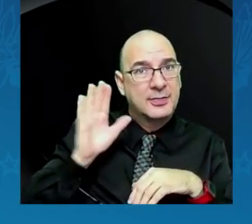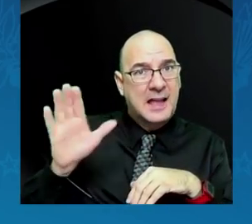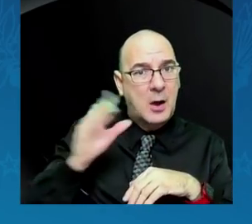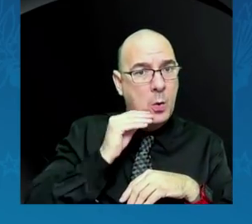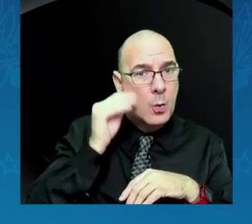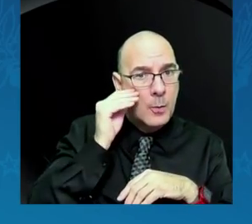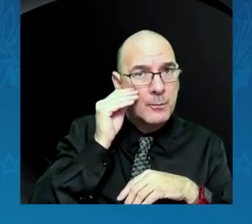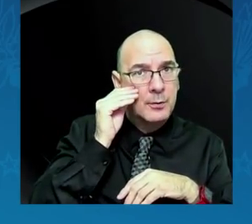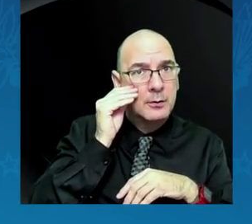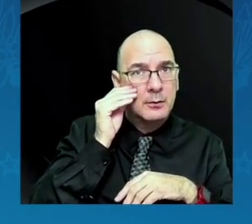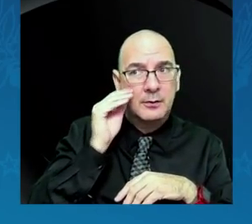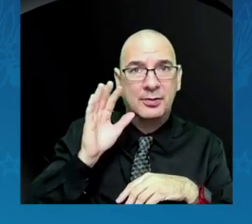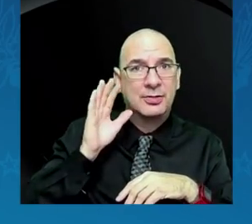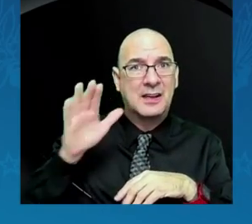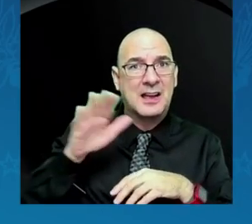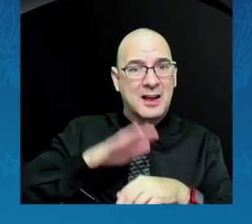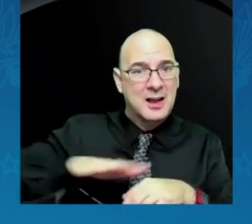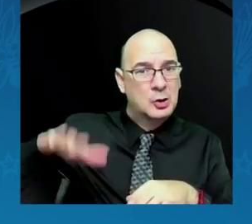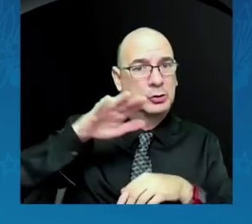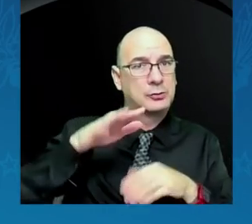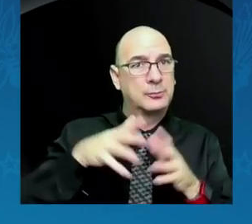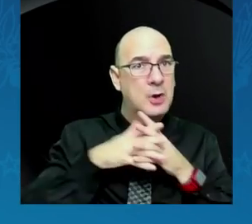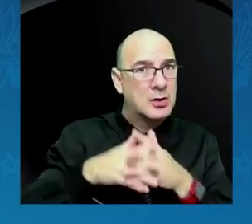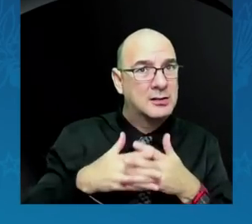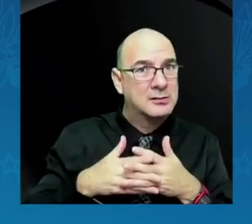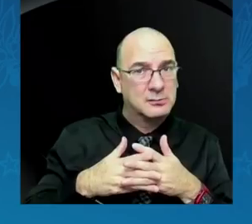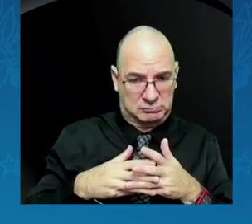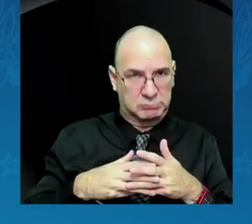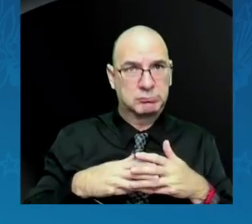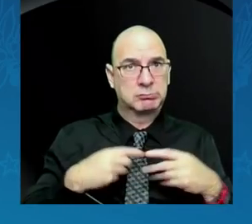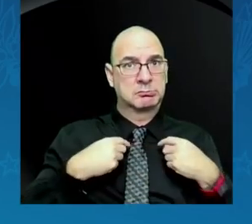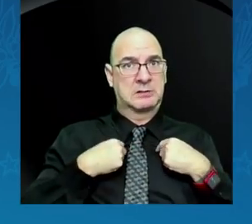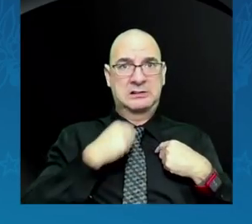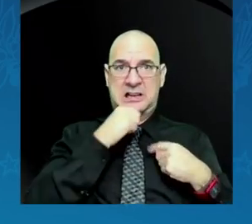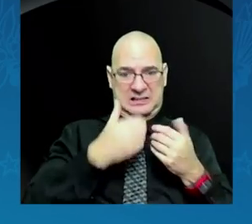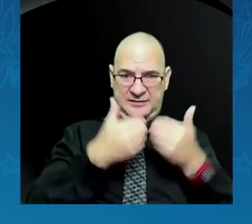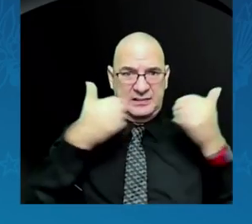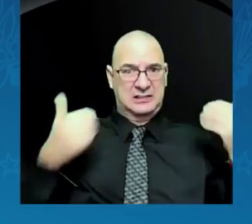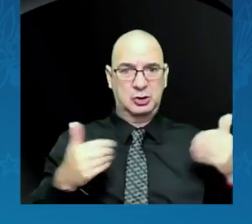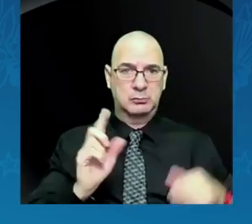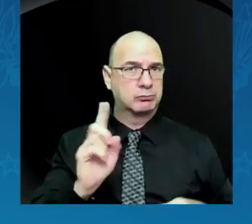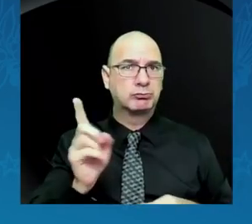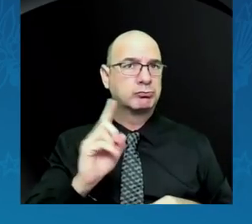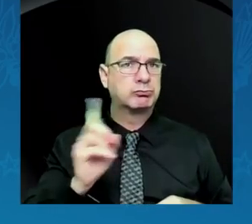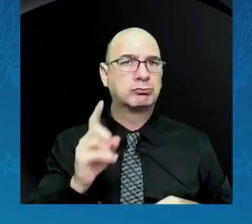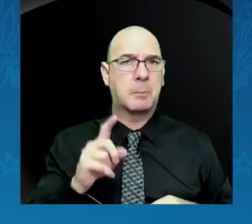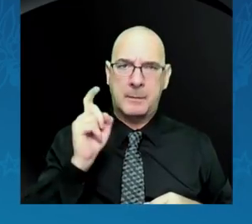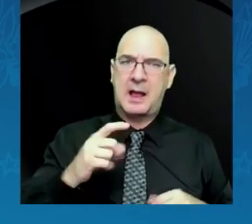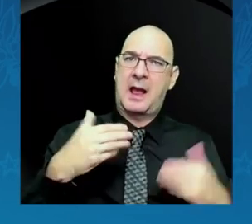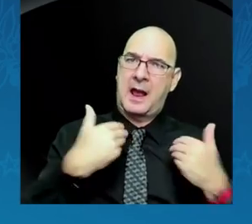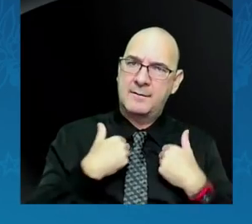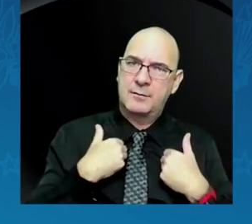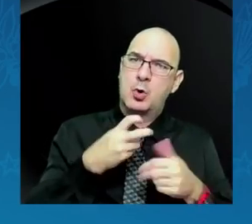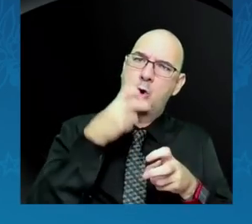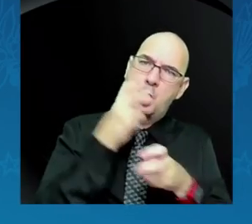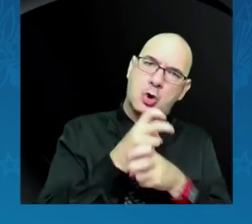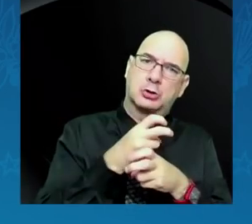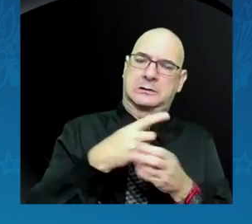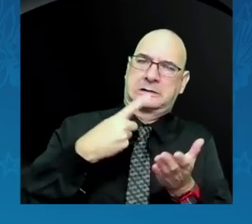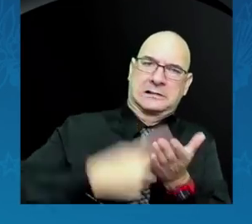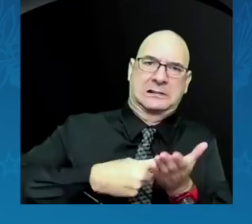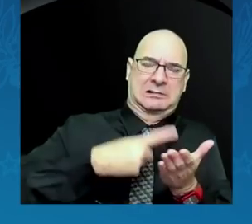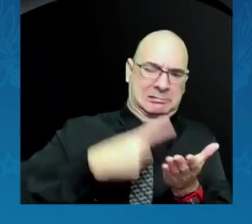America. And so we must have these difficult conversations, but based